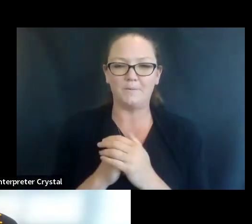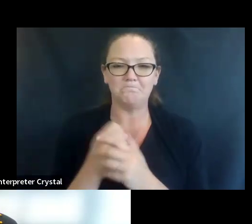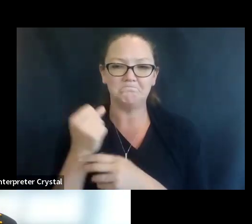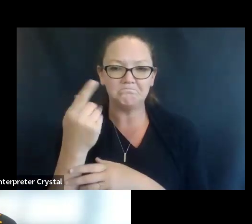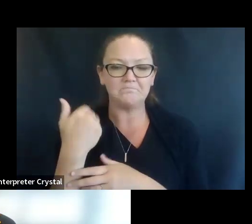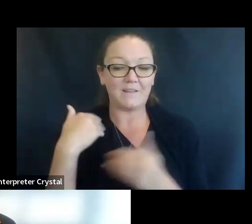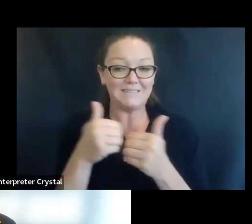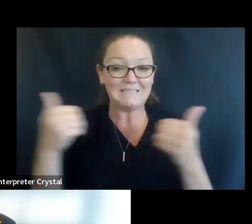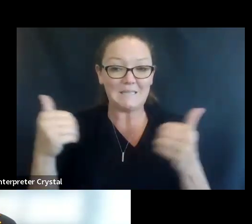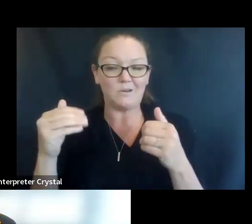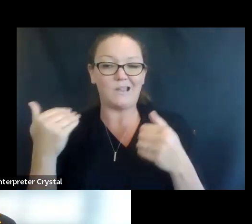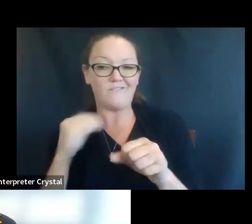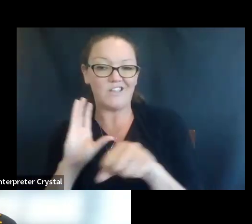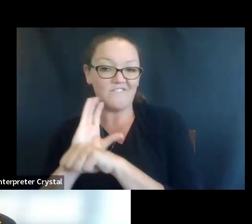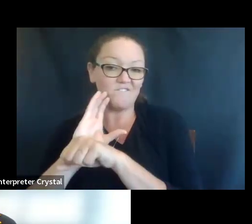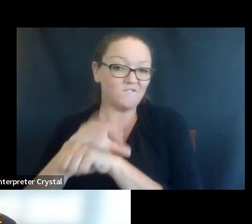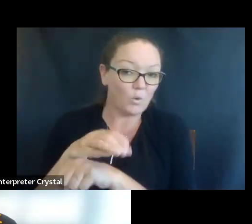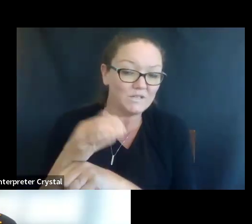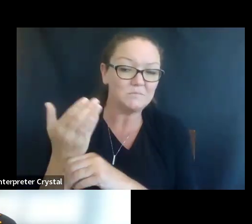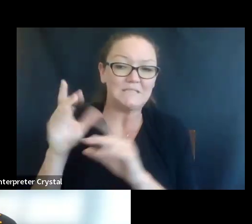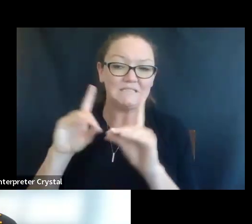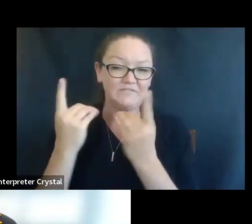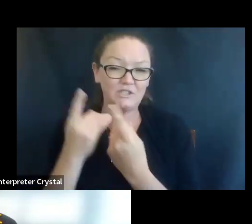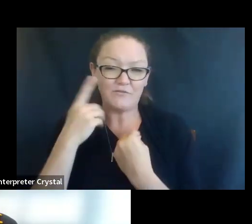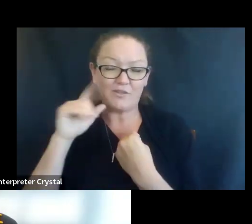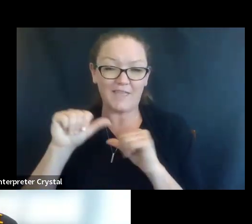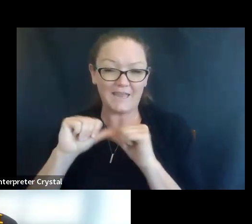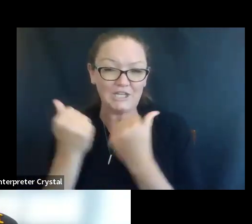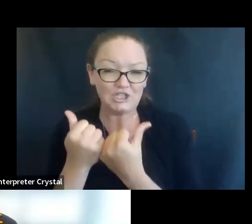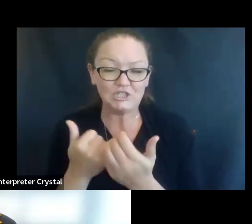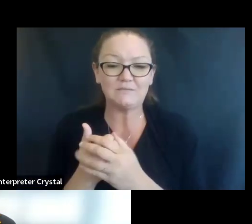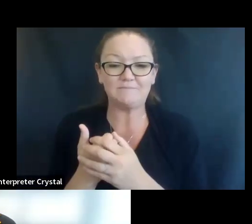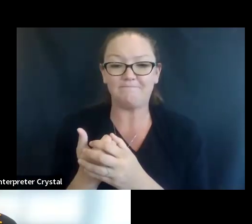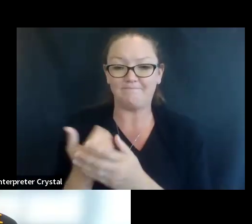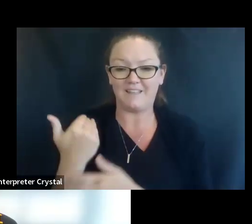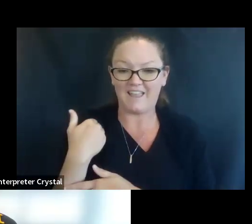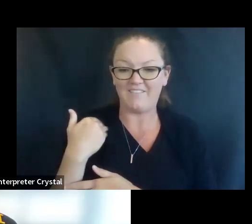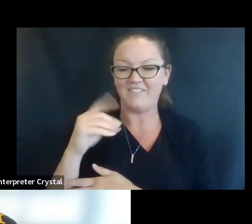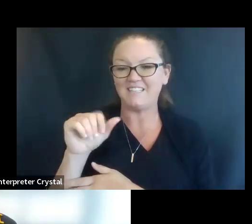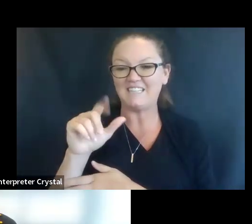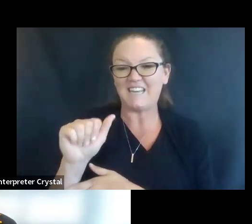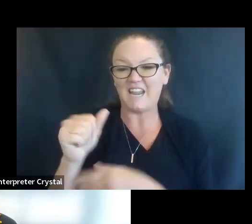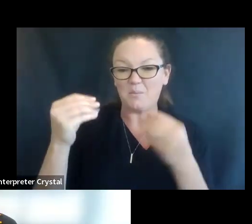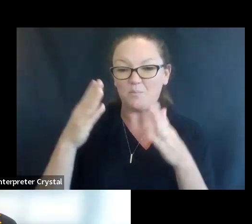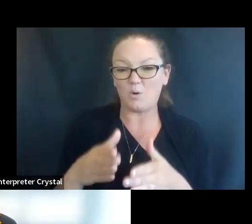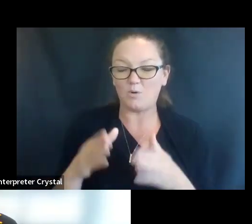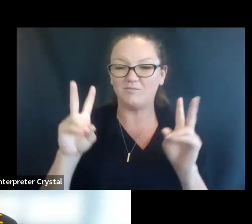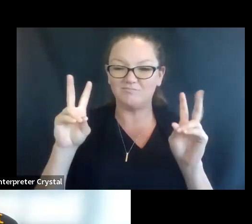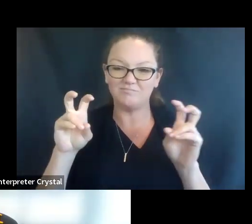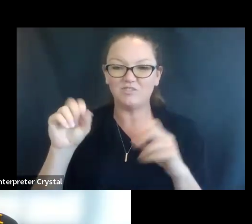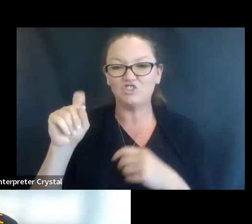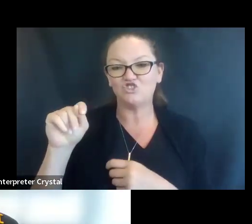enforcement division of the agency. There's actually a data broker strike force, and part of their goals include,